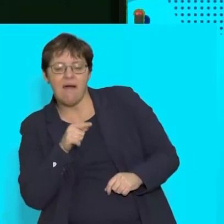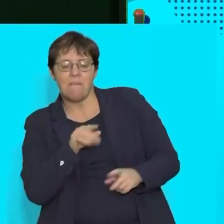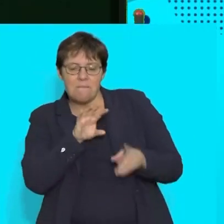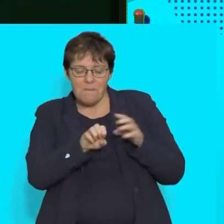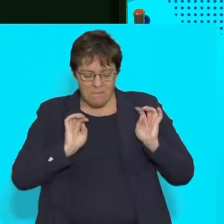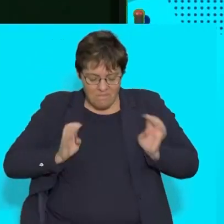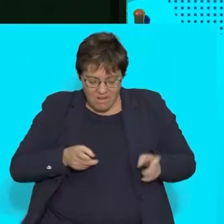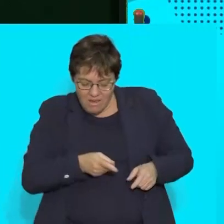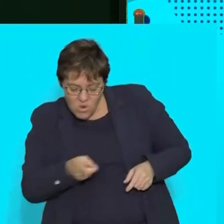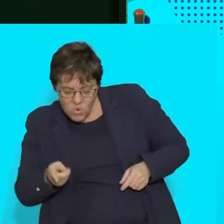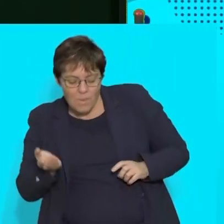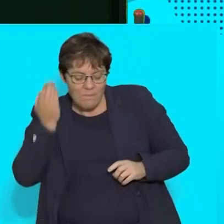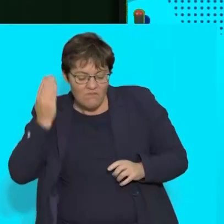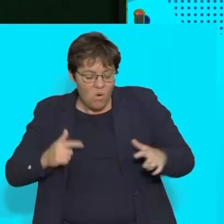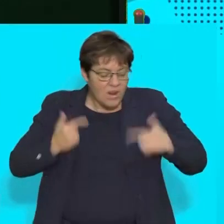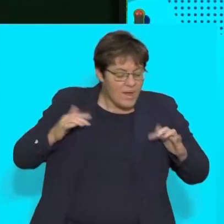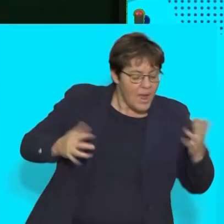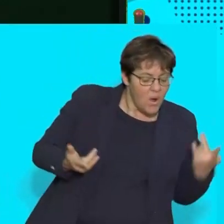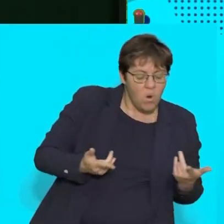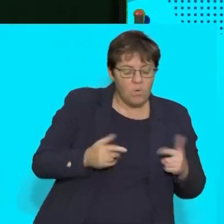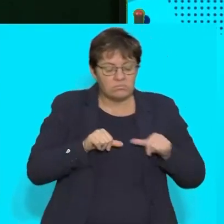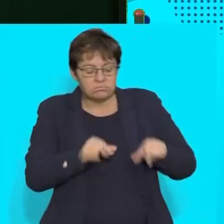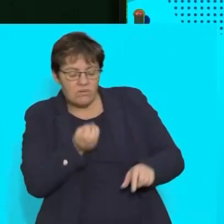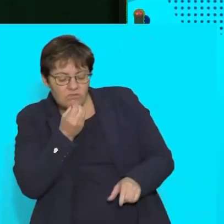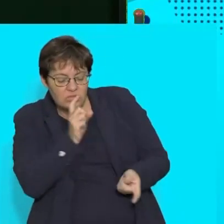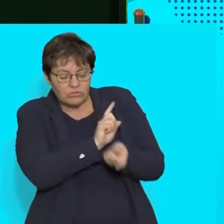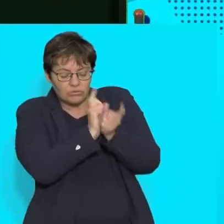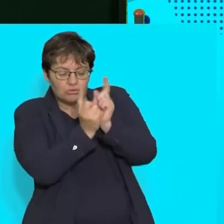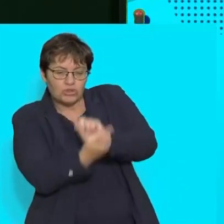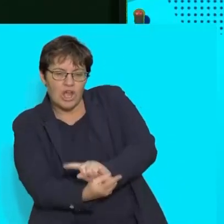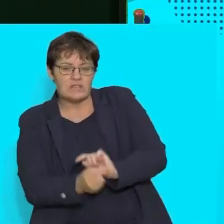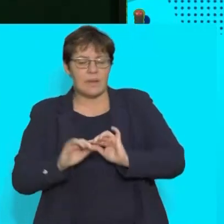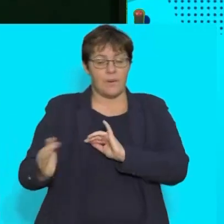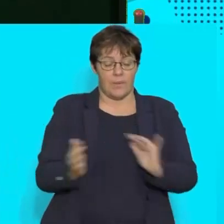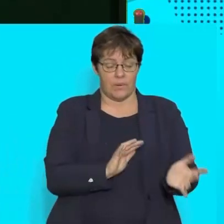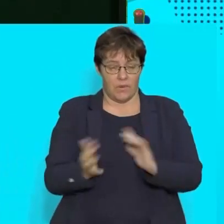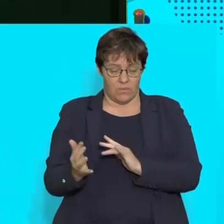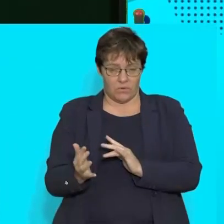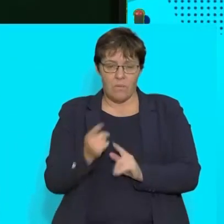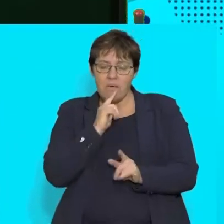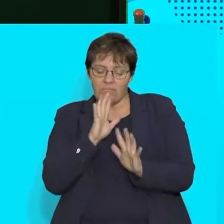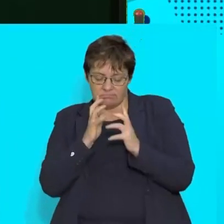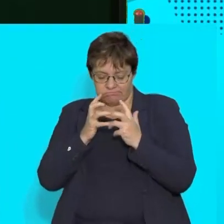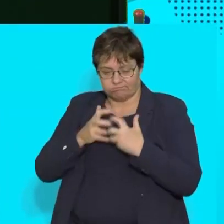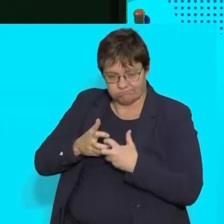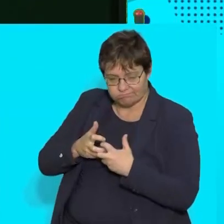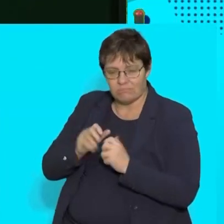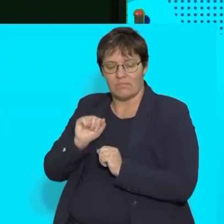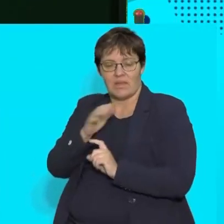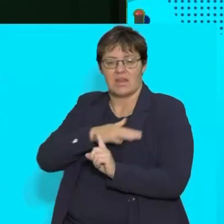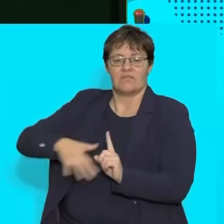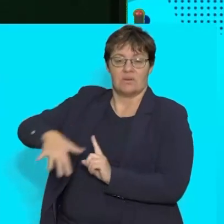understand how organisms existed in the past and progressively how they have changed and have become different or better suited